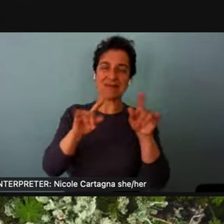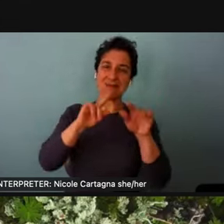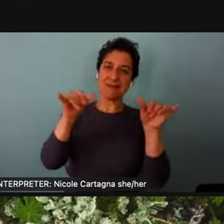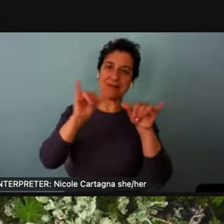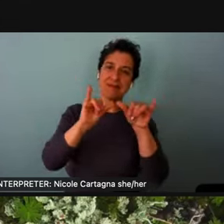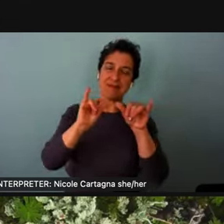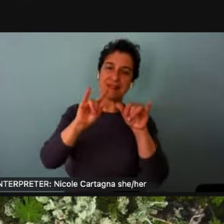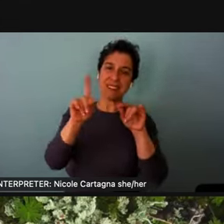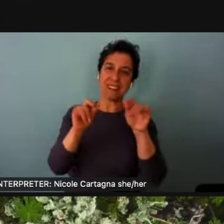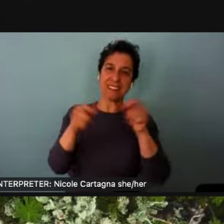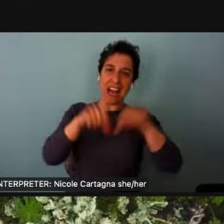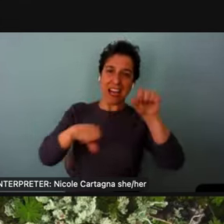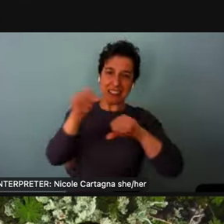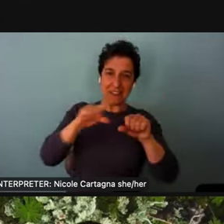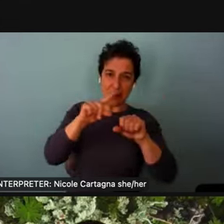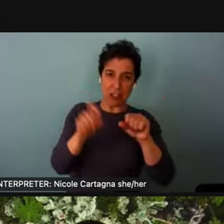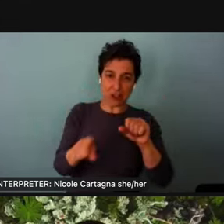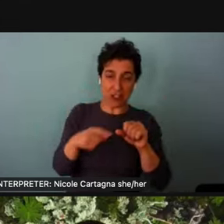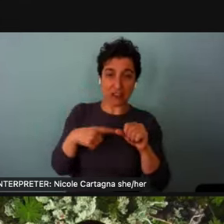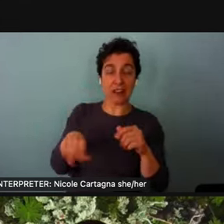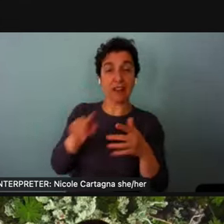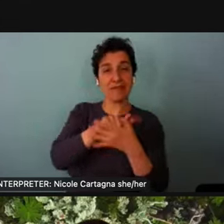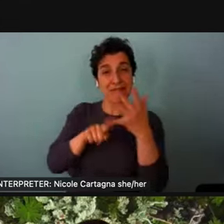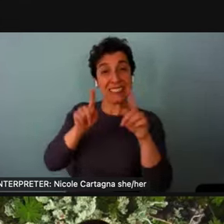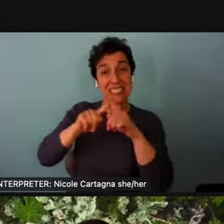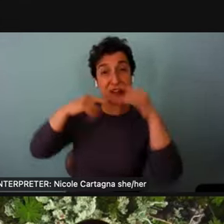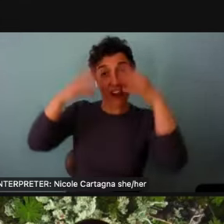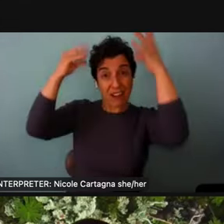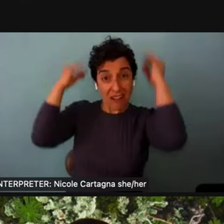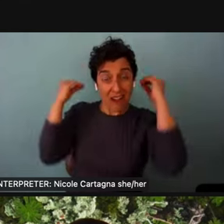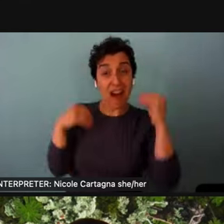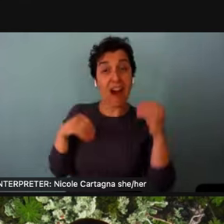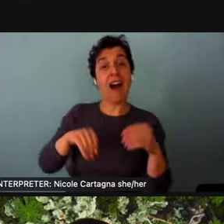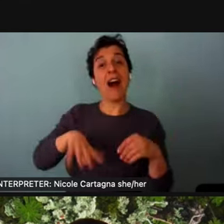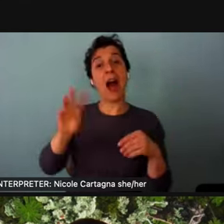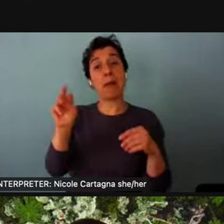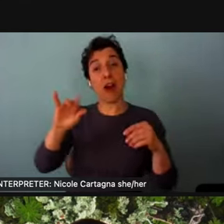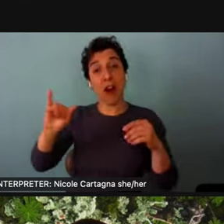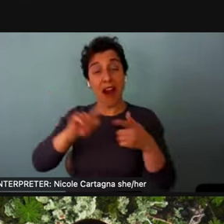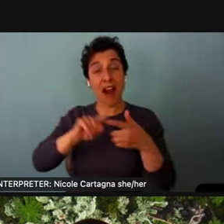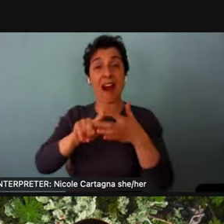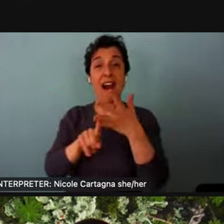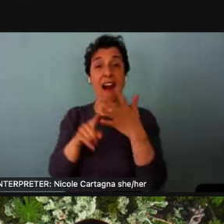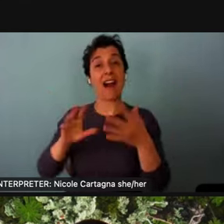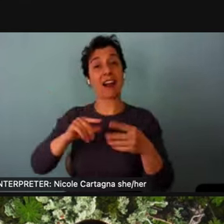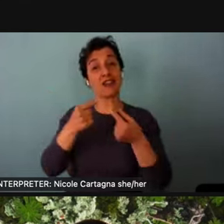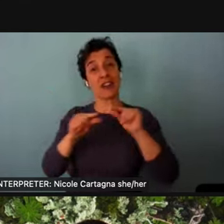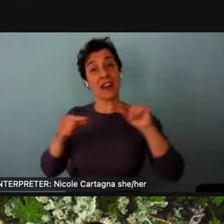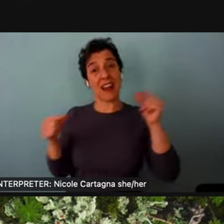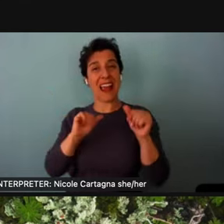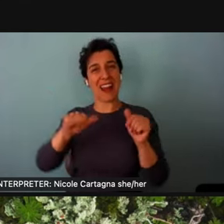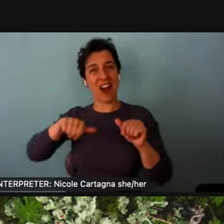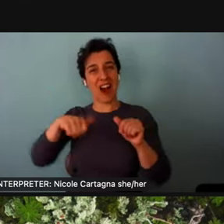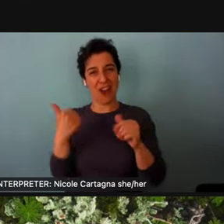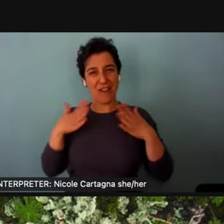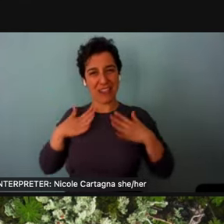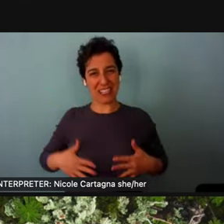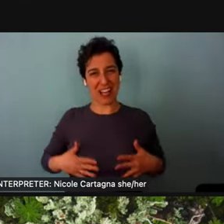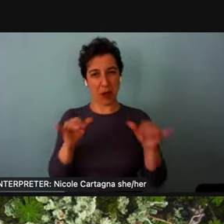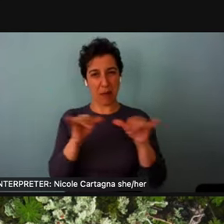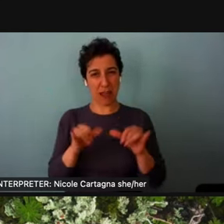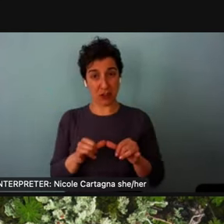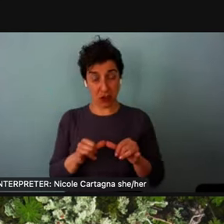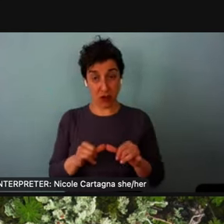MRI, behavioral, genetic, and other physiological measures. By exploring large